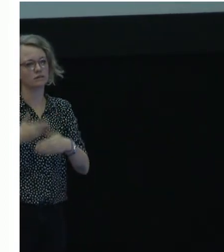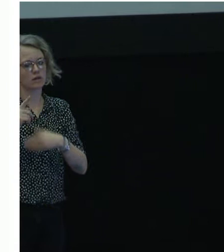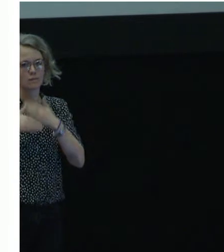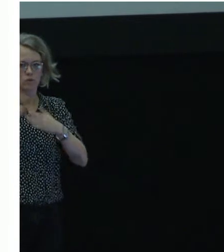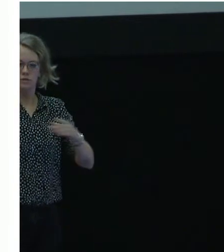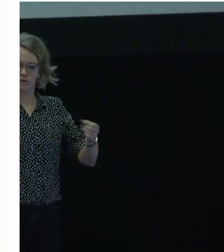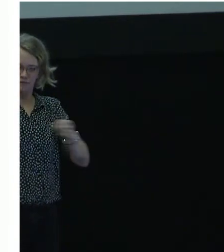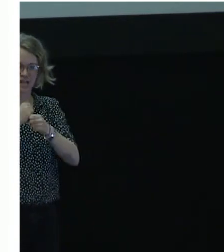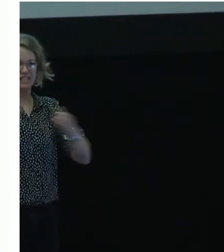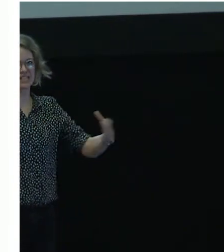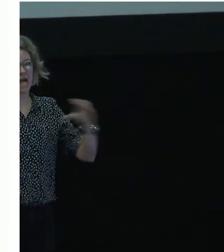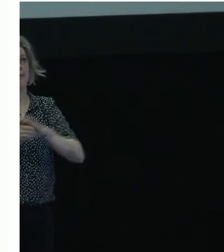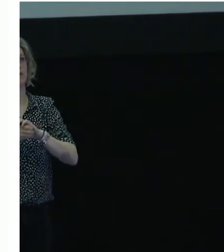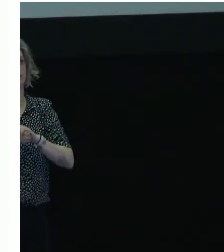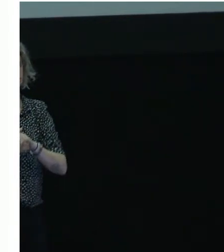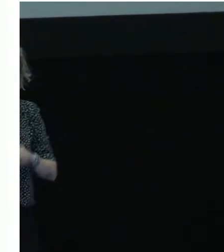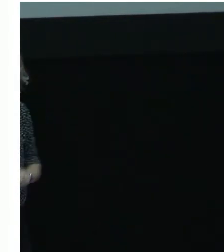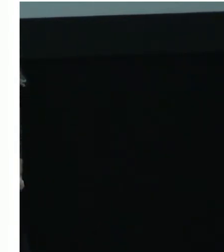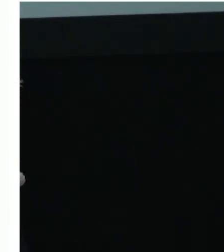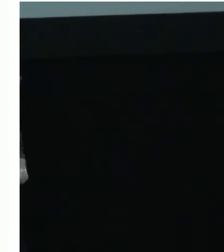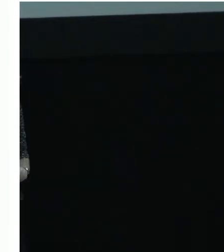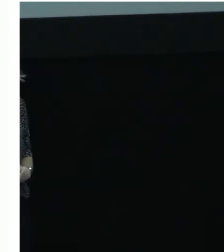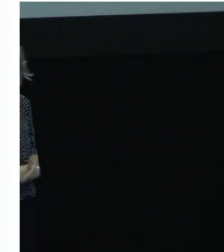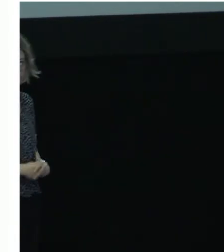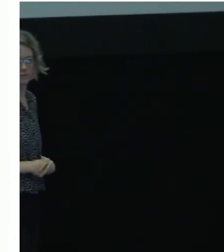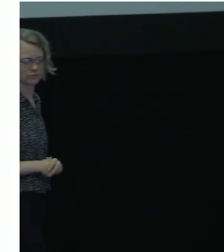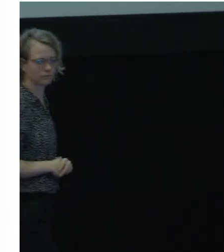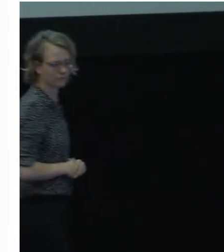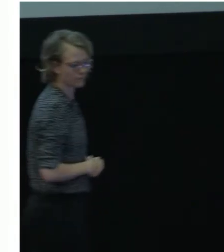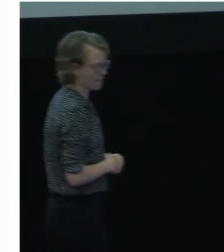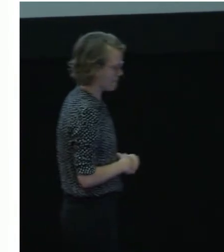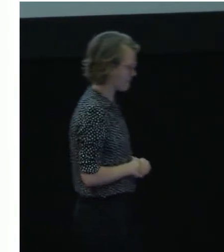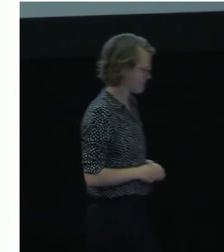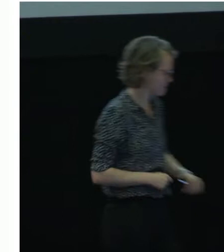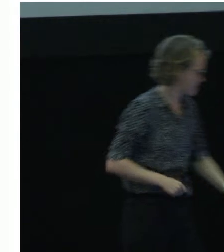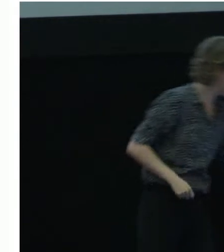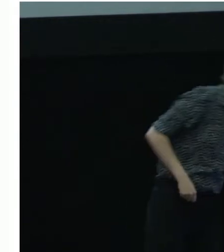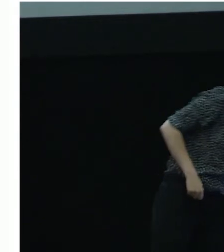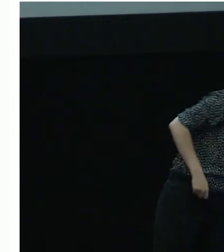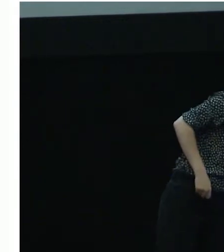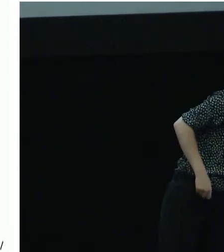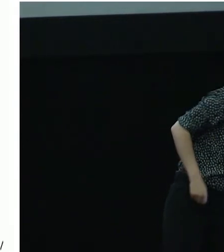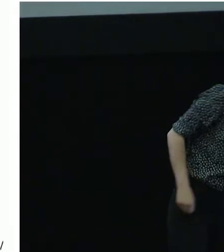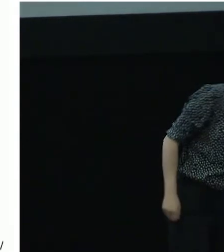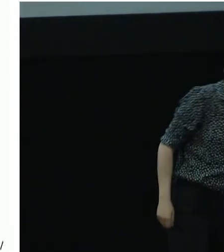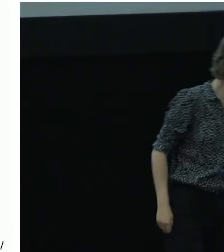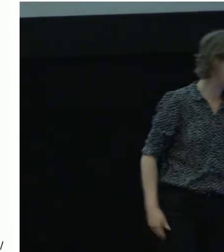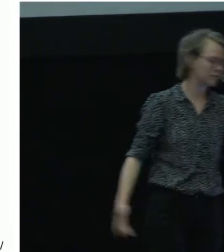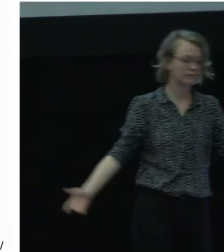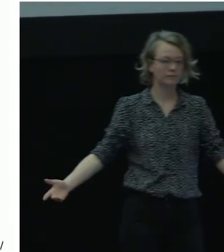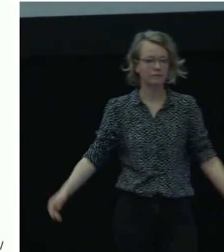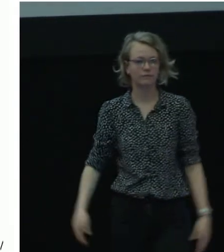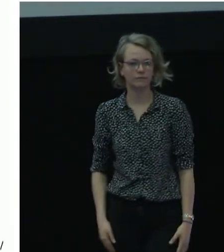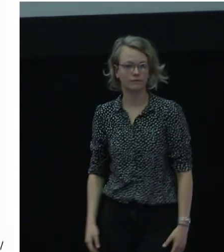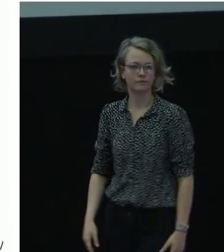not about checking the boxes in order to fulfill the guidelines, but it's the process. So the process and the method have